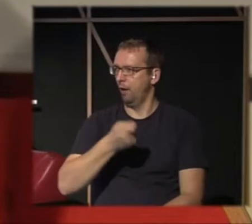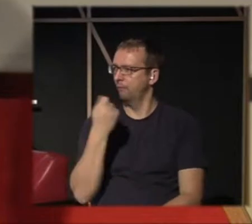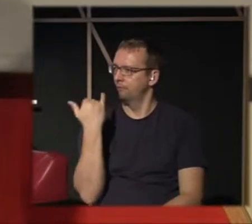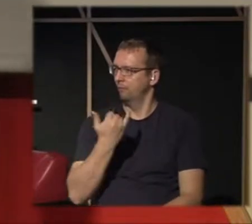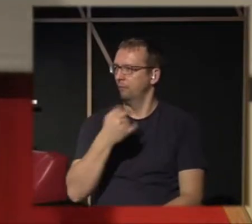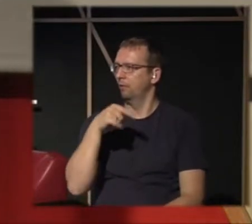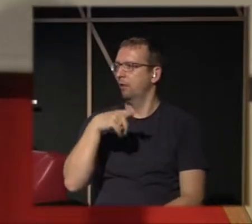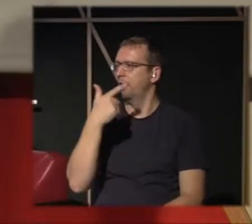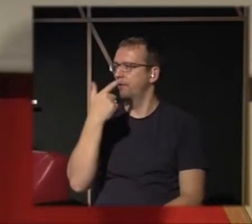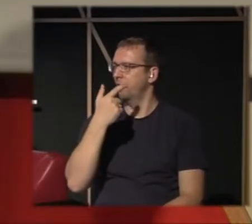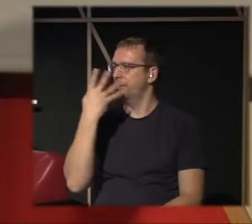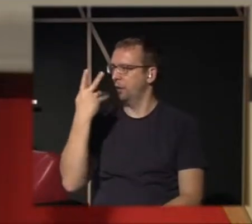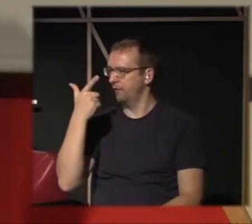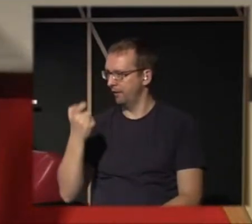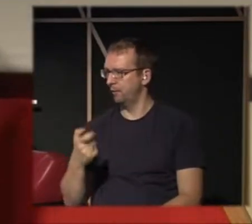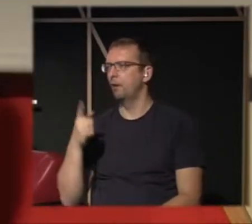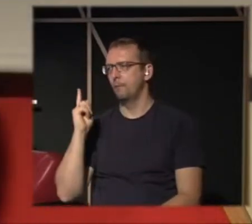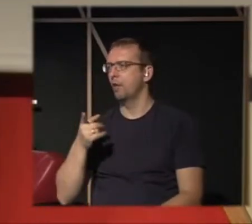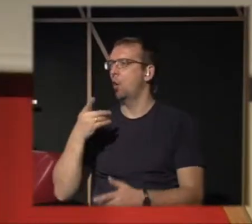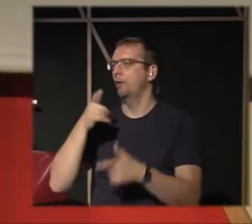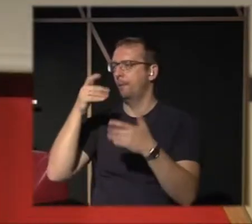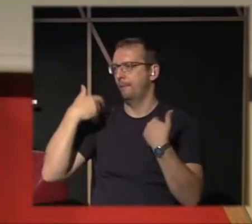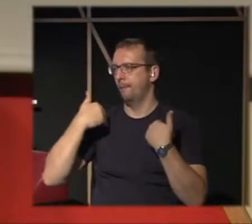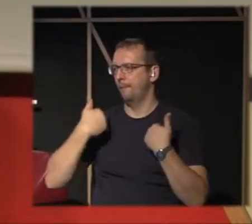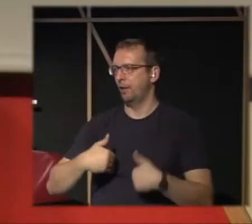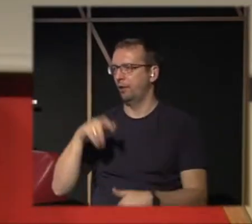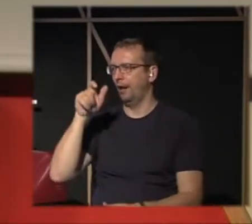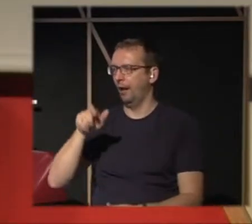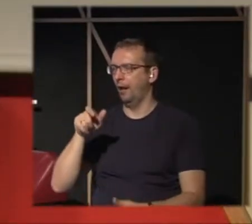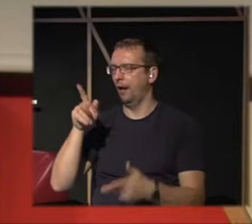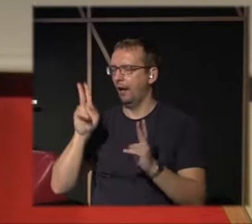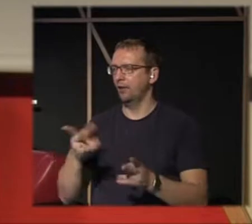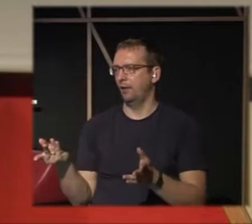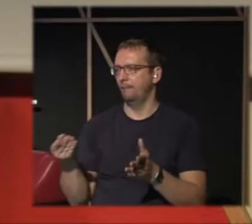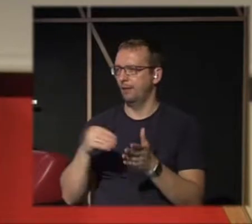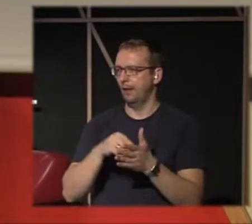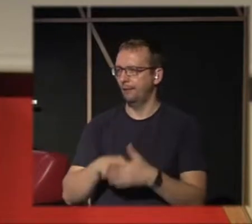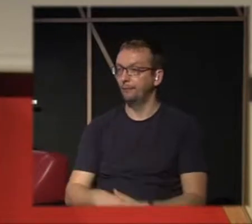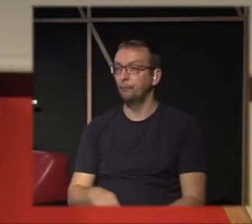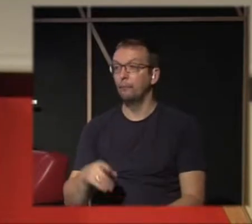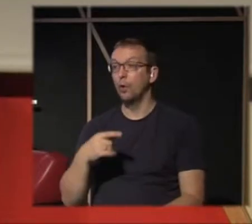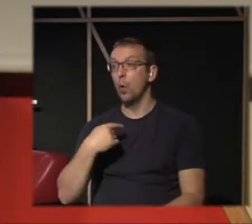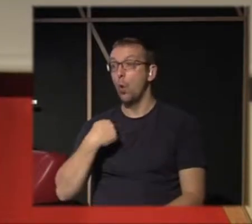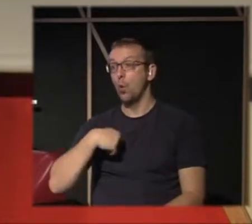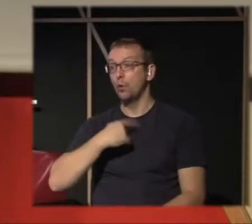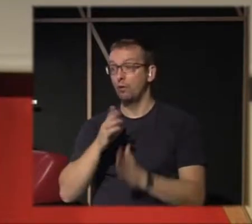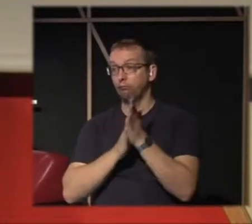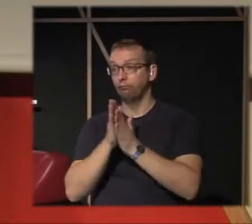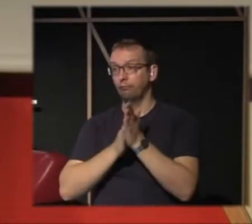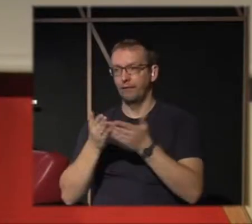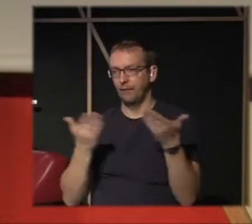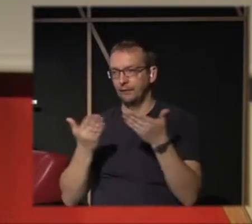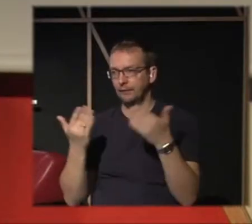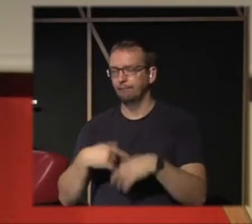Our aspiration is to ensure that Euro 2020 will